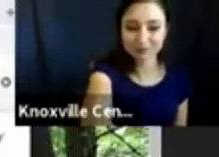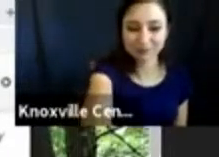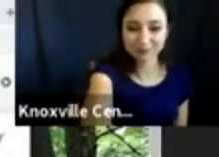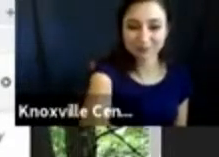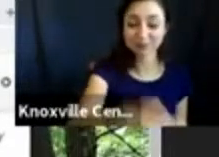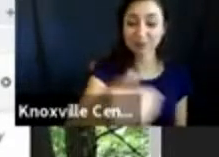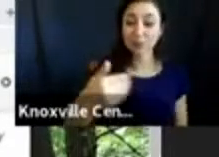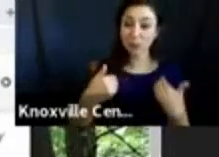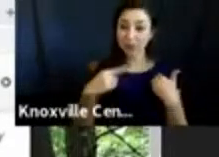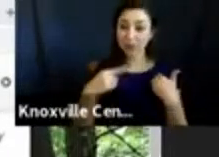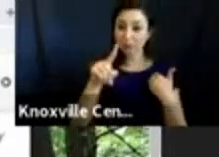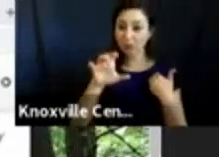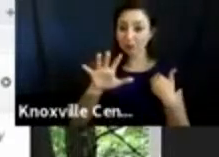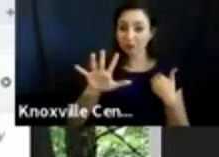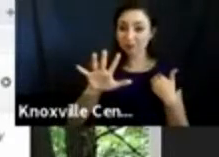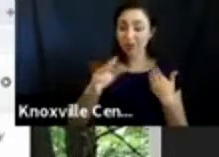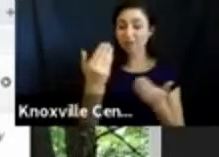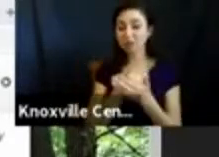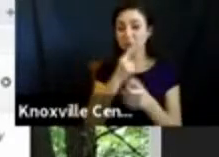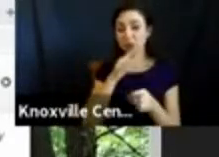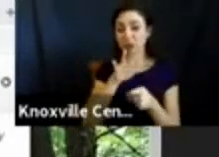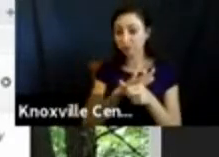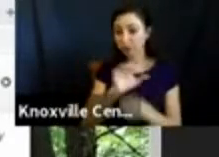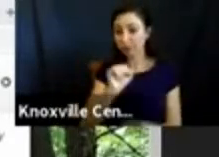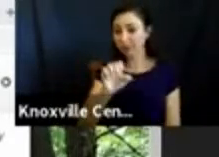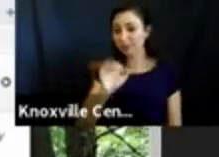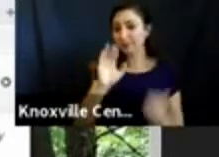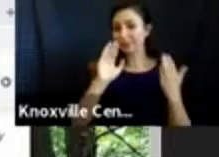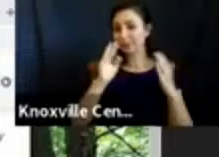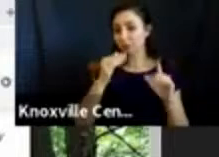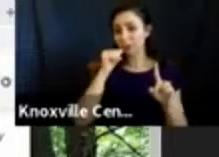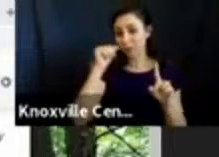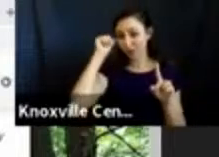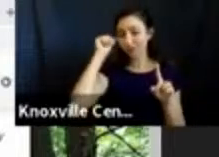new confirmed cases since yesterday, giving us a total of